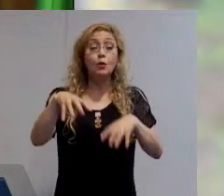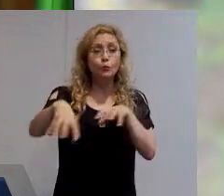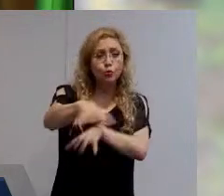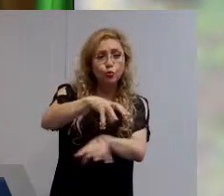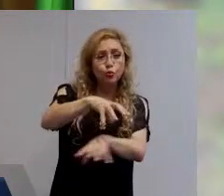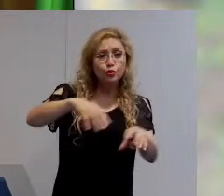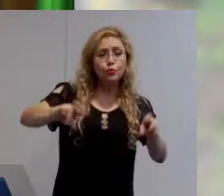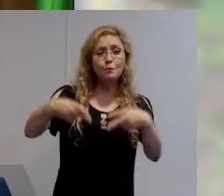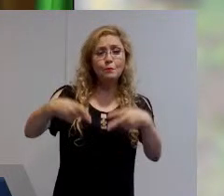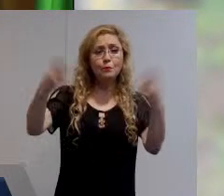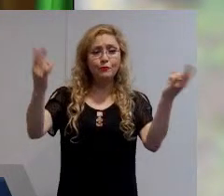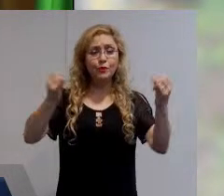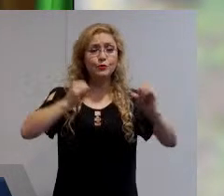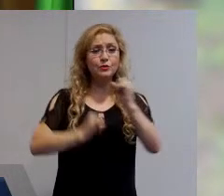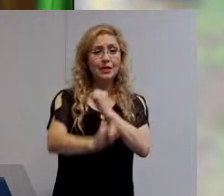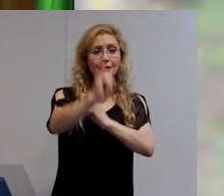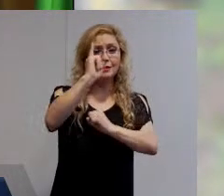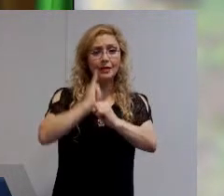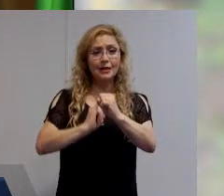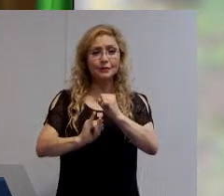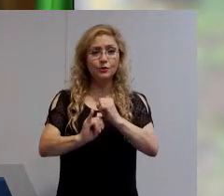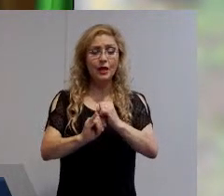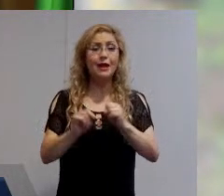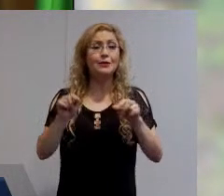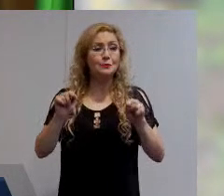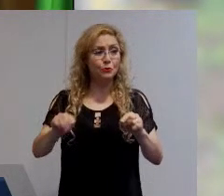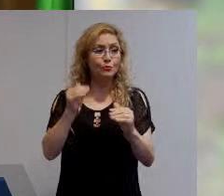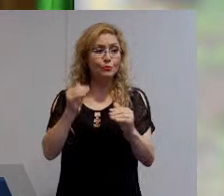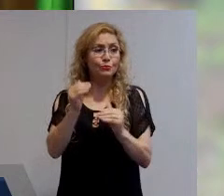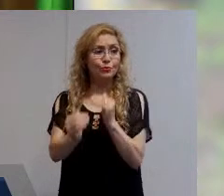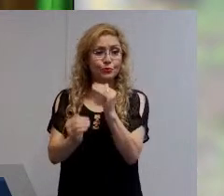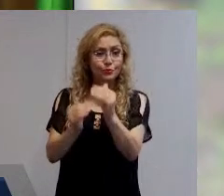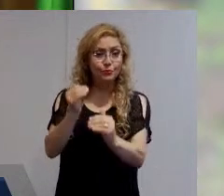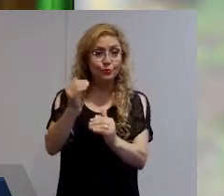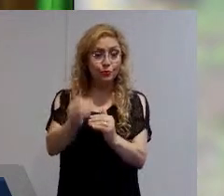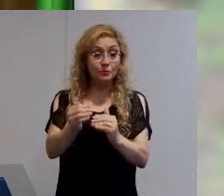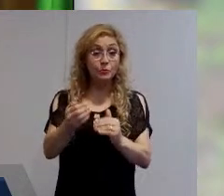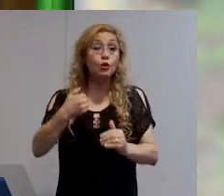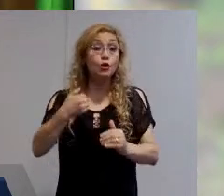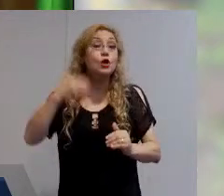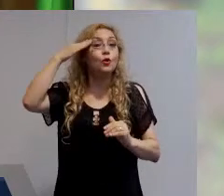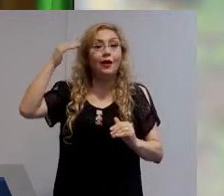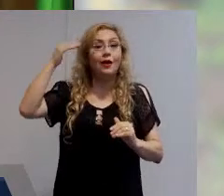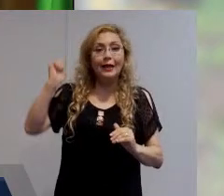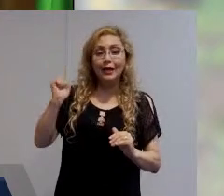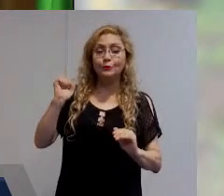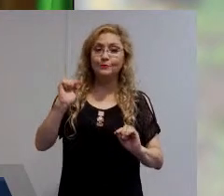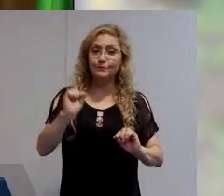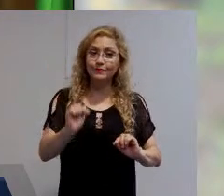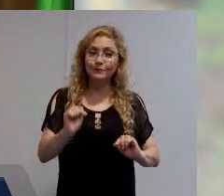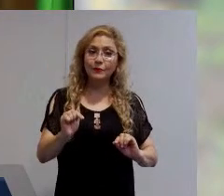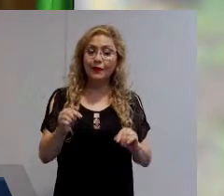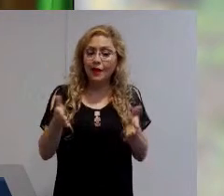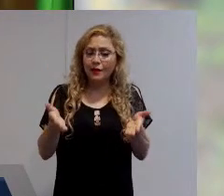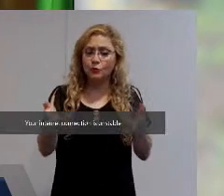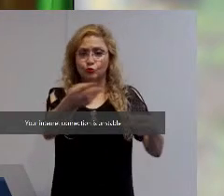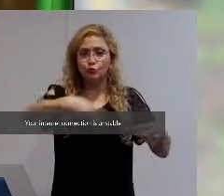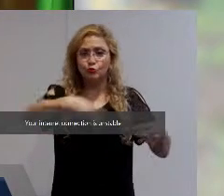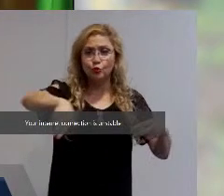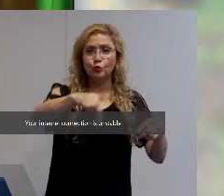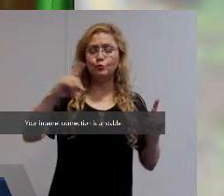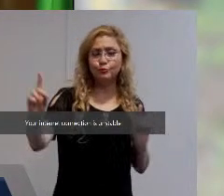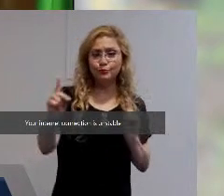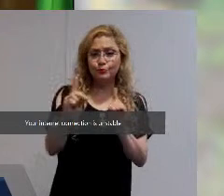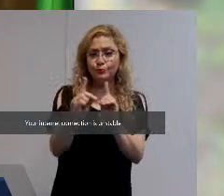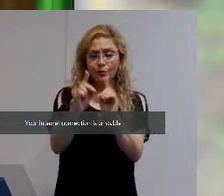me specifically to be addressing this content and this matter. Now, the fact that we are